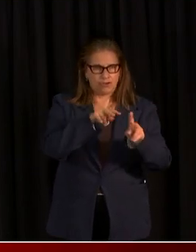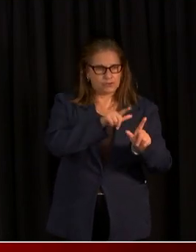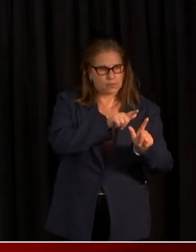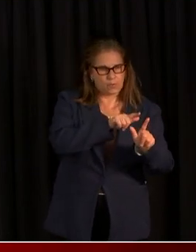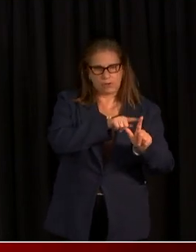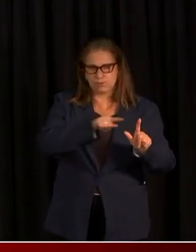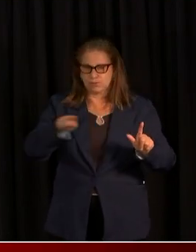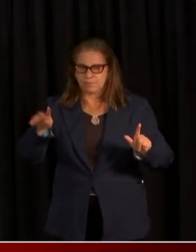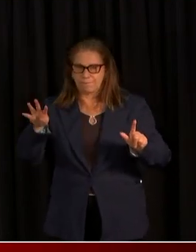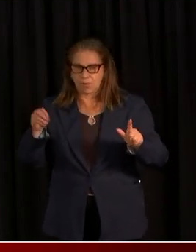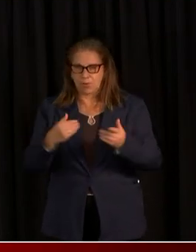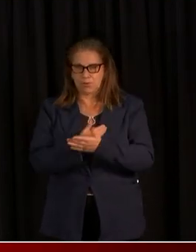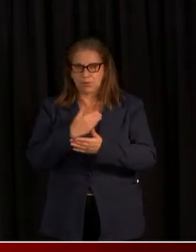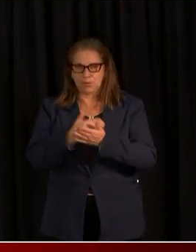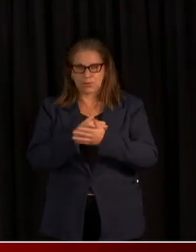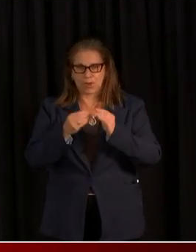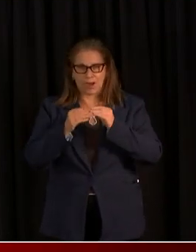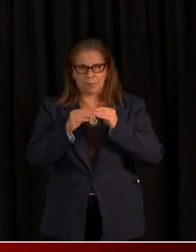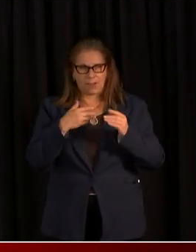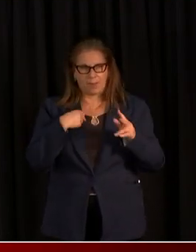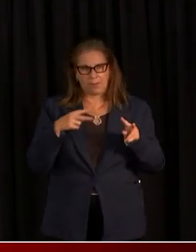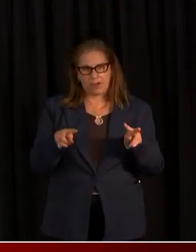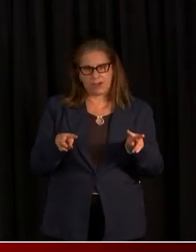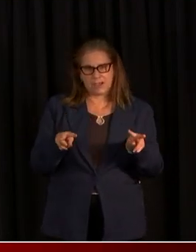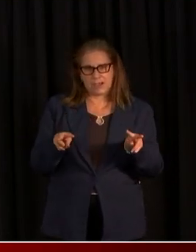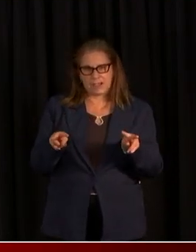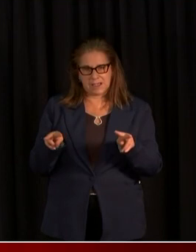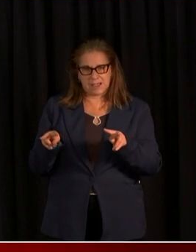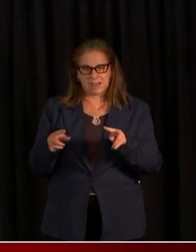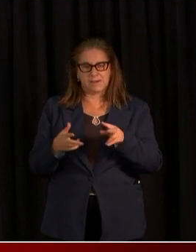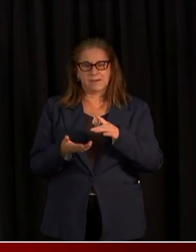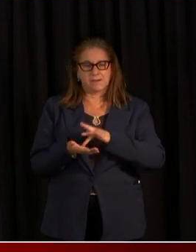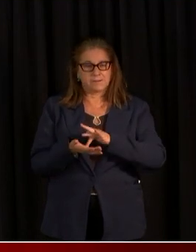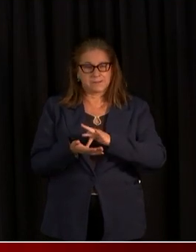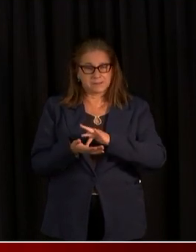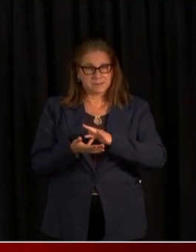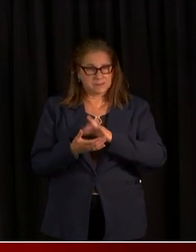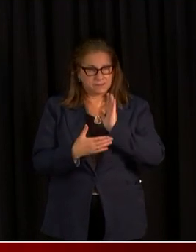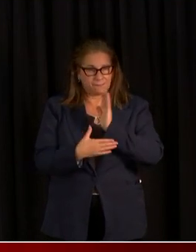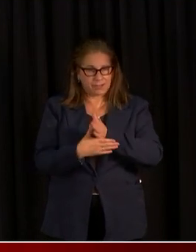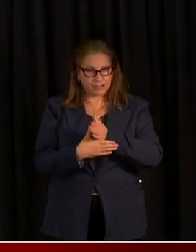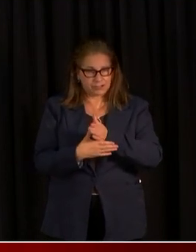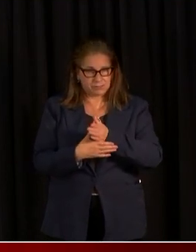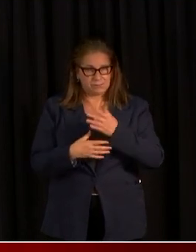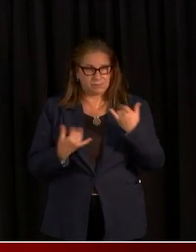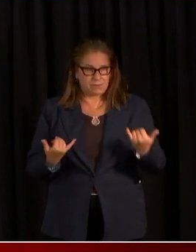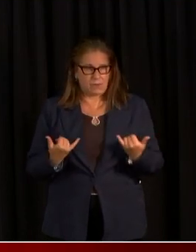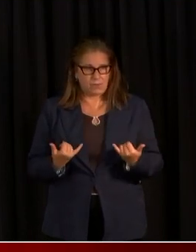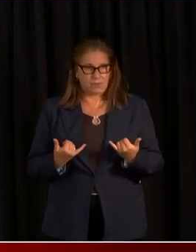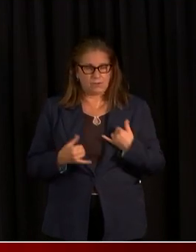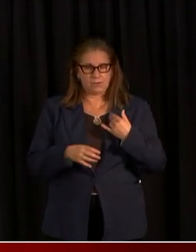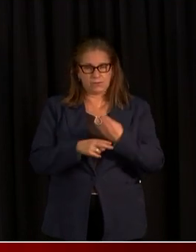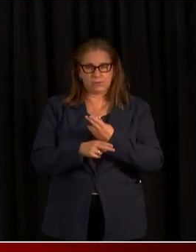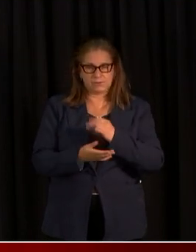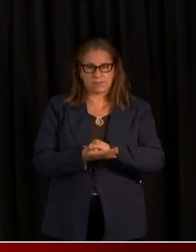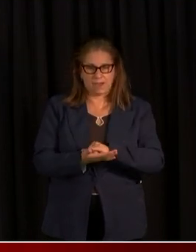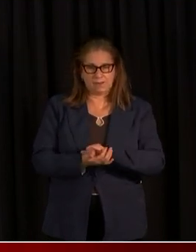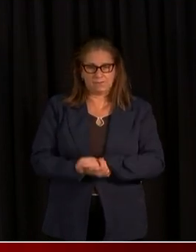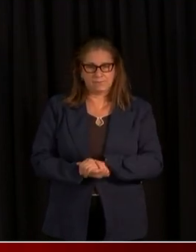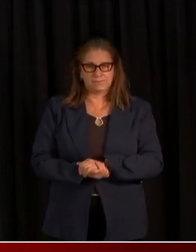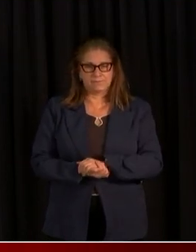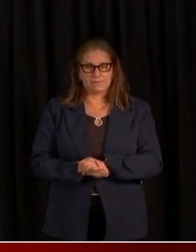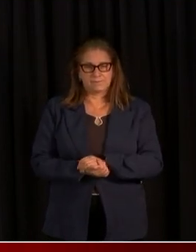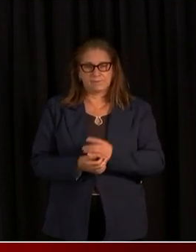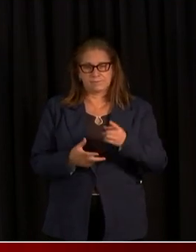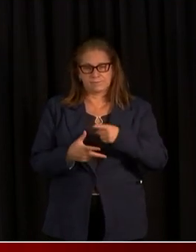mentioned therapeutics. There are 3 therapeutic interventions that are being used right now. Only one has been shown to lower